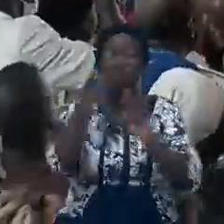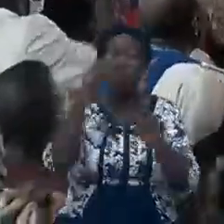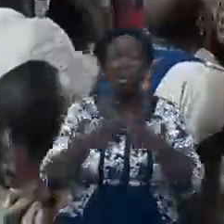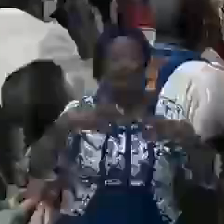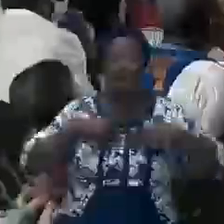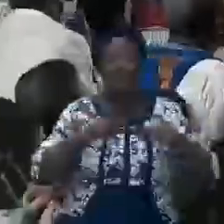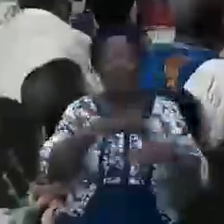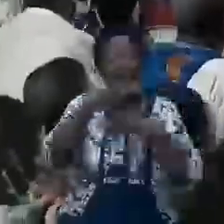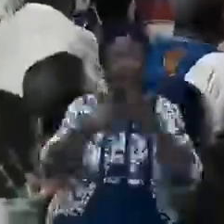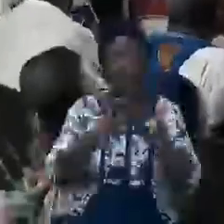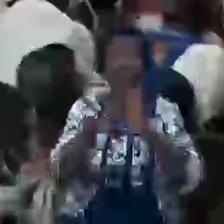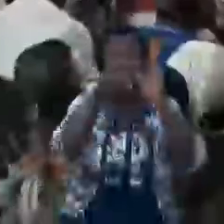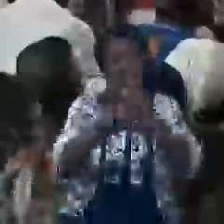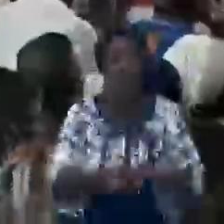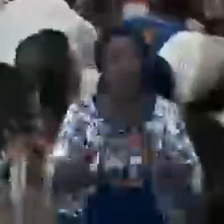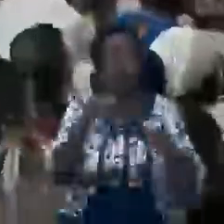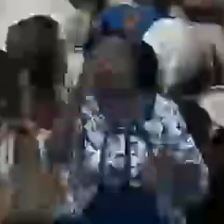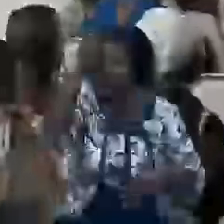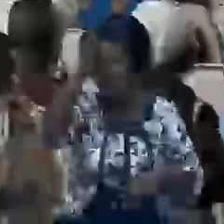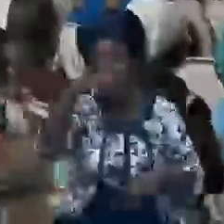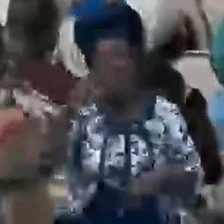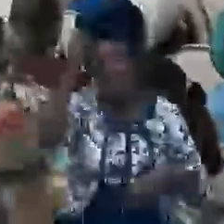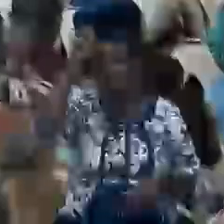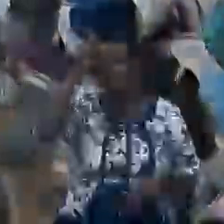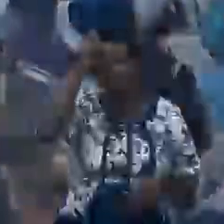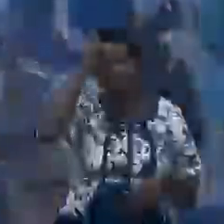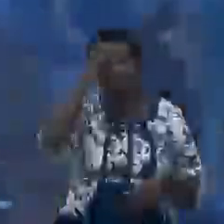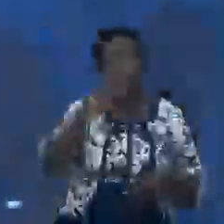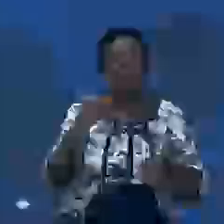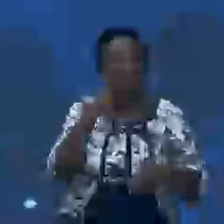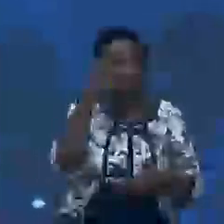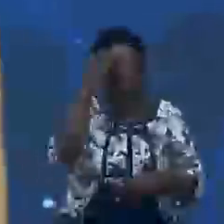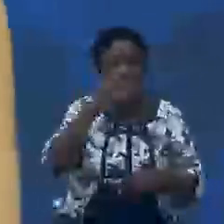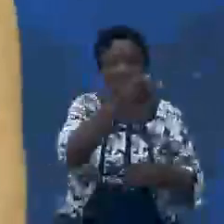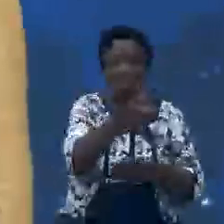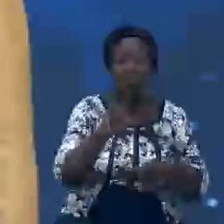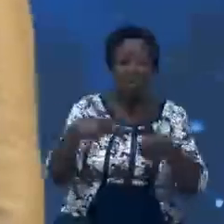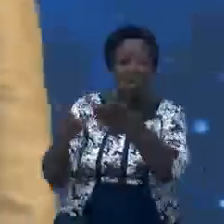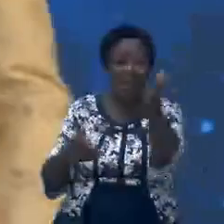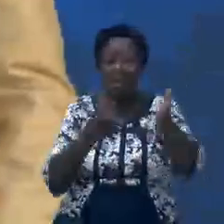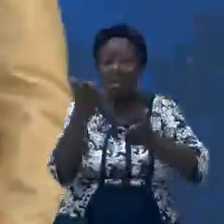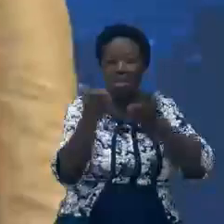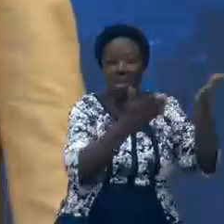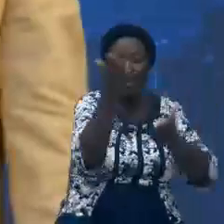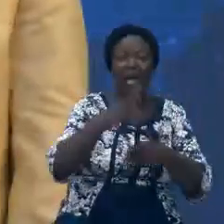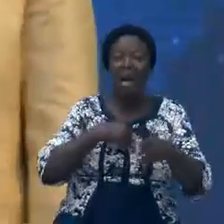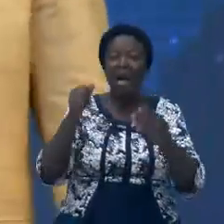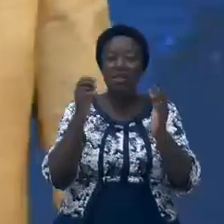healing all that were oppressed of the devil, oppressed of the devil. The devil, you